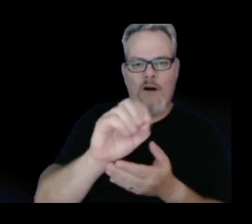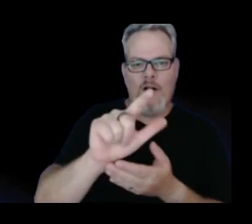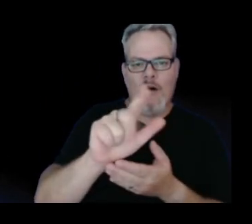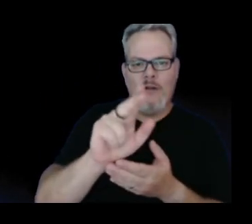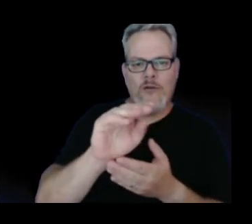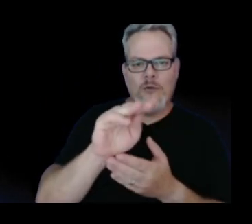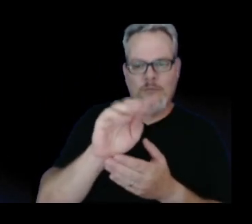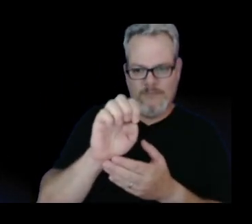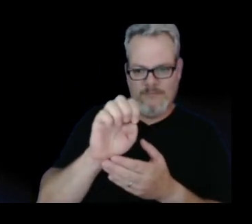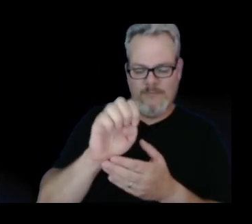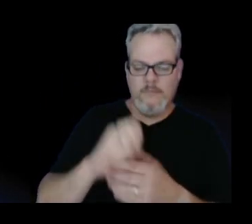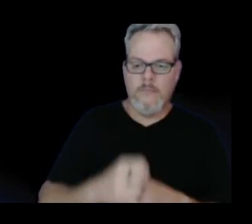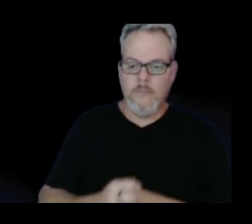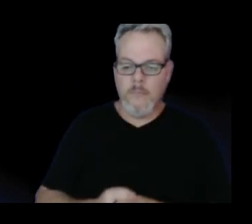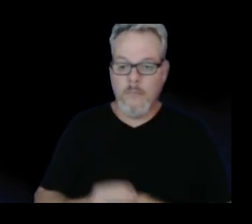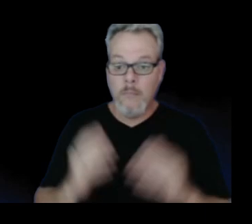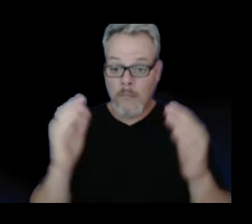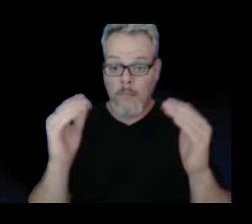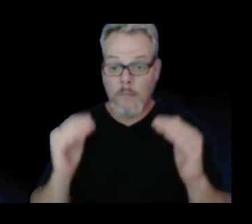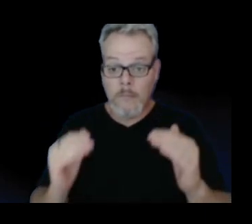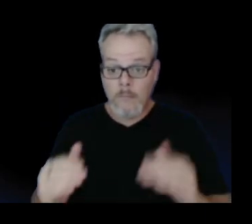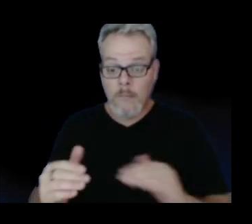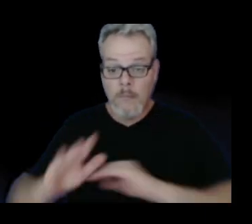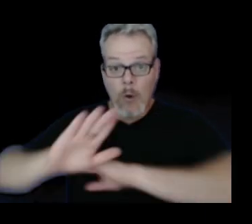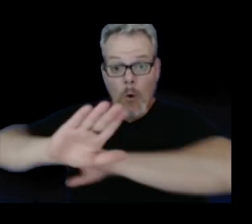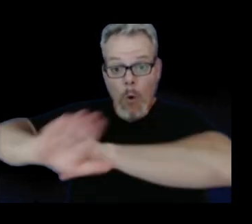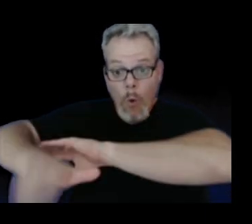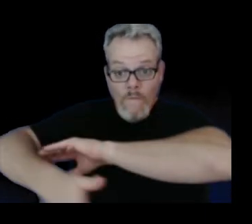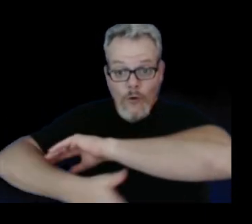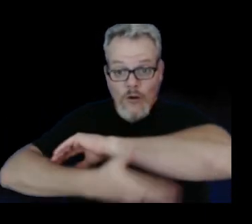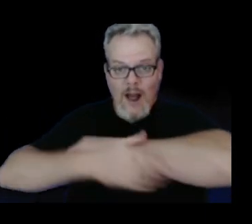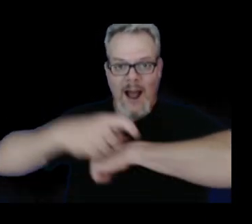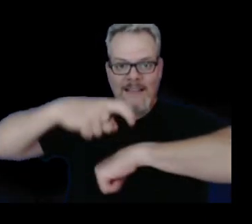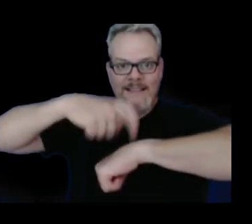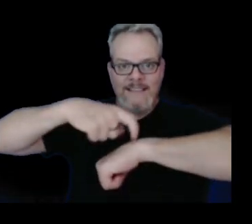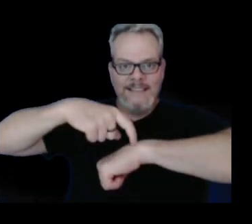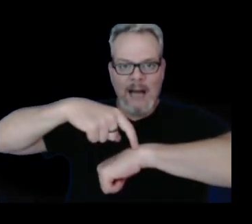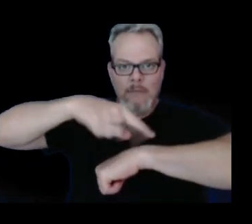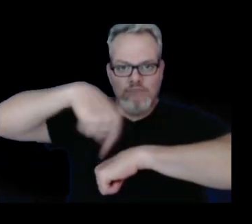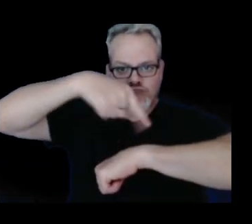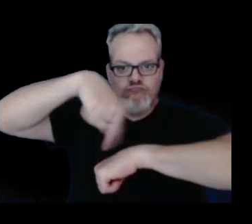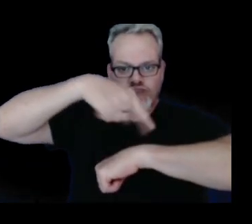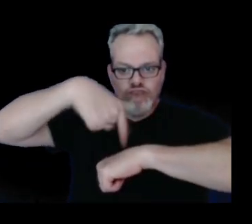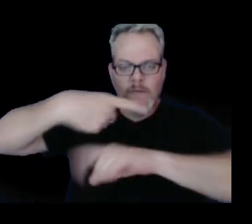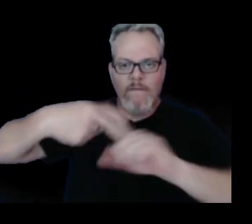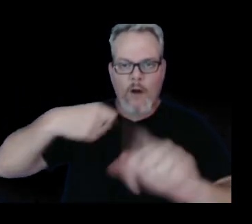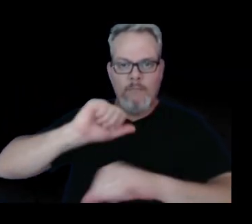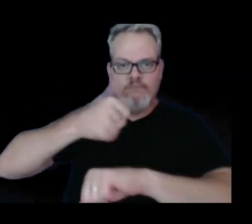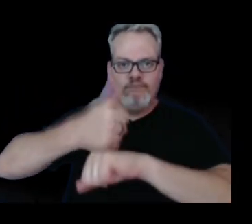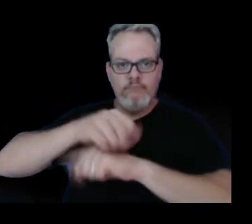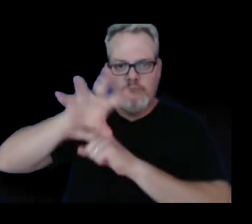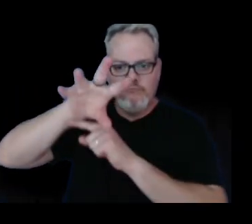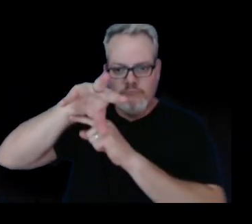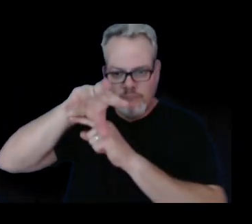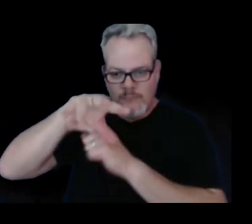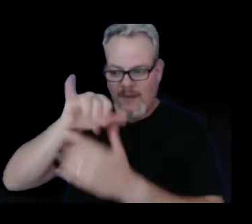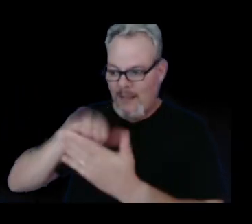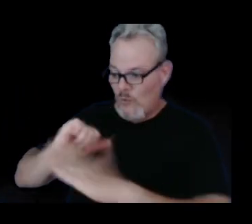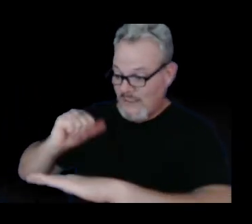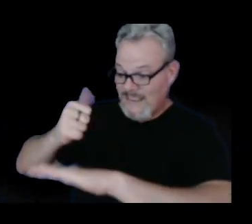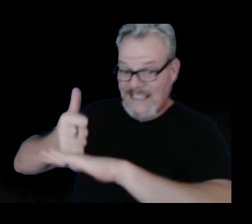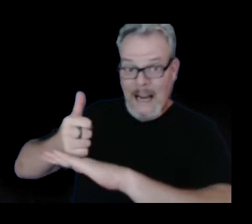Looking at what's happening overnight, this is a time lapse from the S1 camera. It was deployed after the eruption